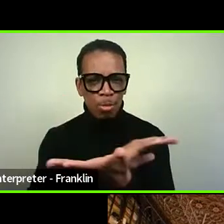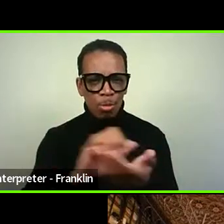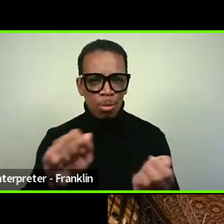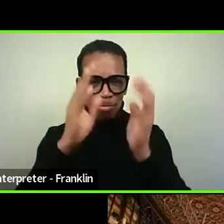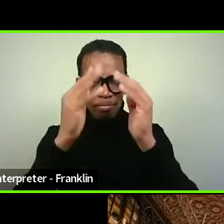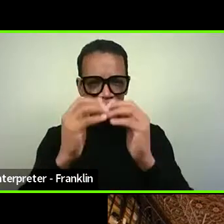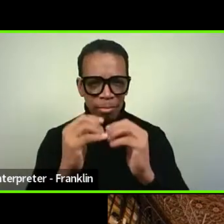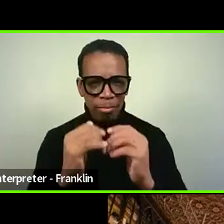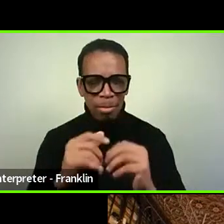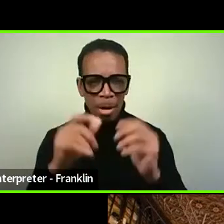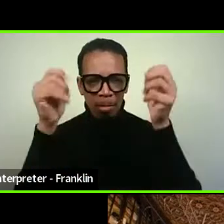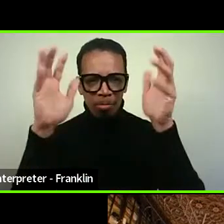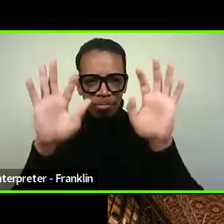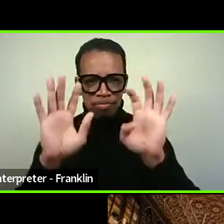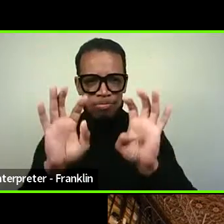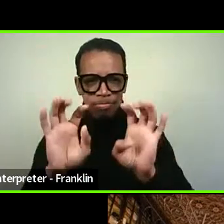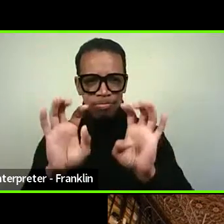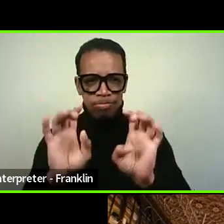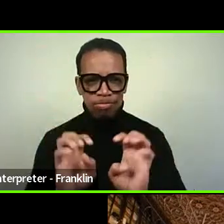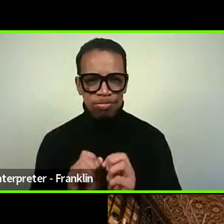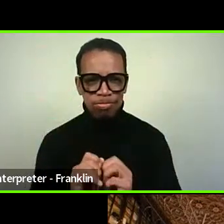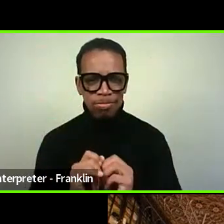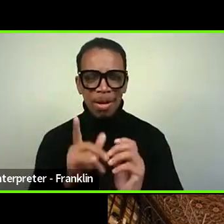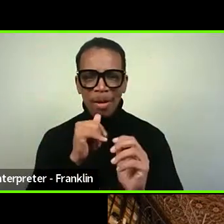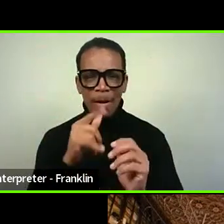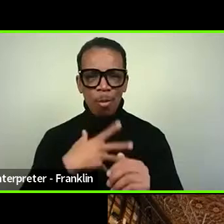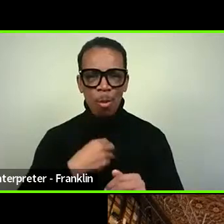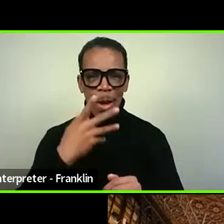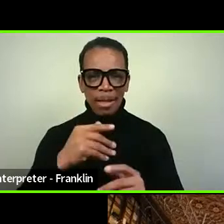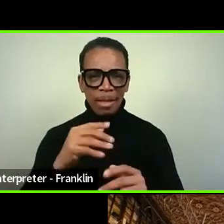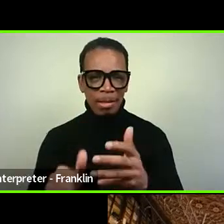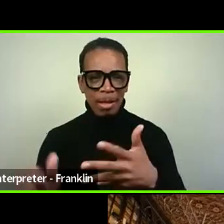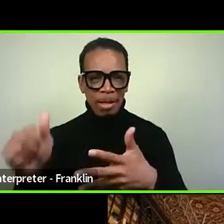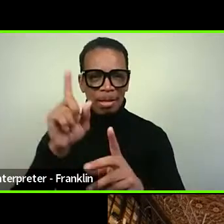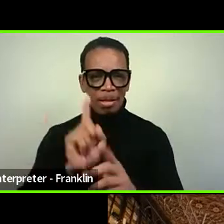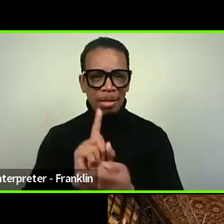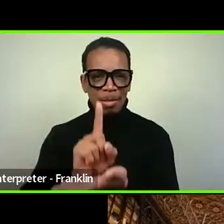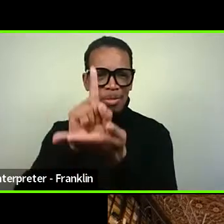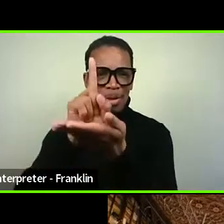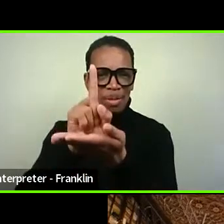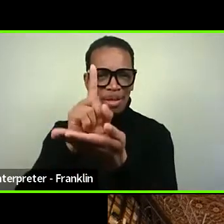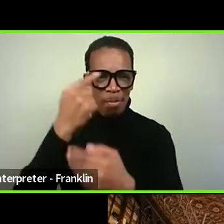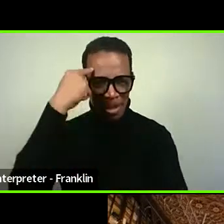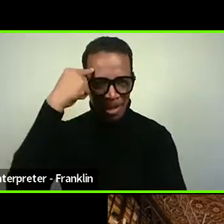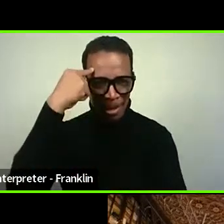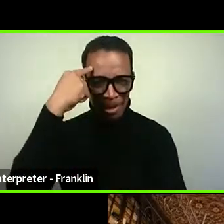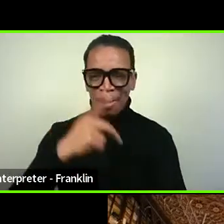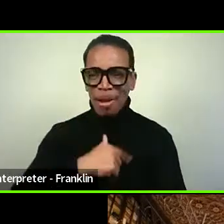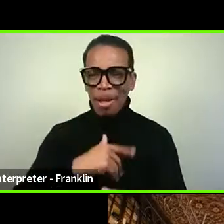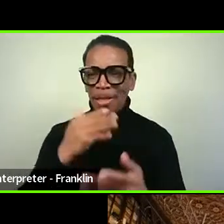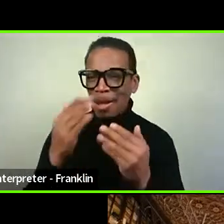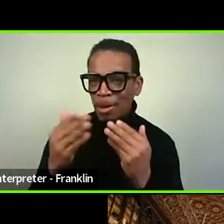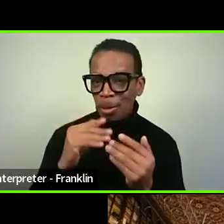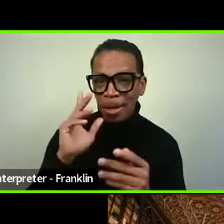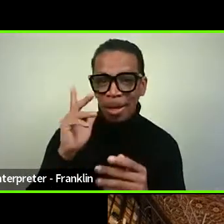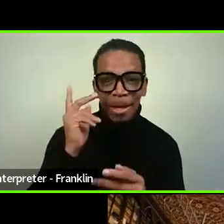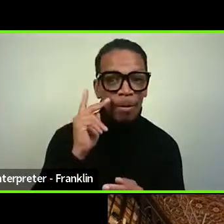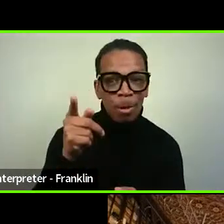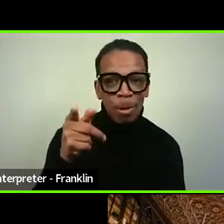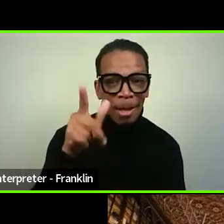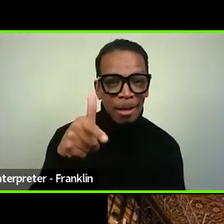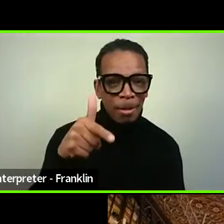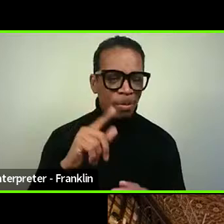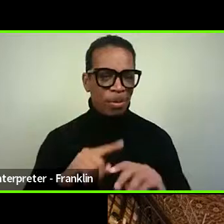disparities and white supremacy mentality. So welcome, Stephen. Thank you so much, and we'll be hearing from you shortly. And of course,